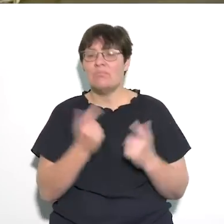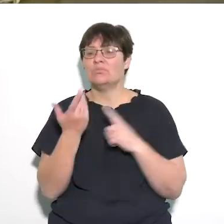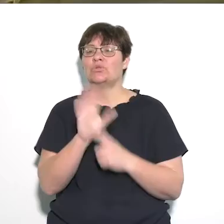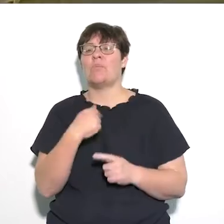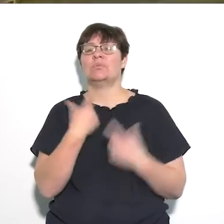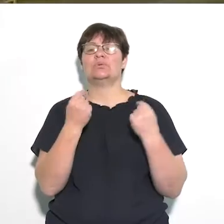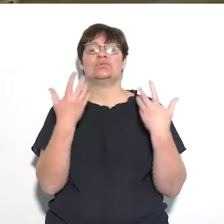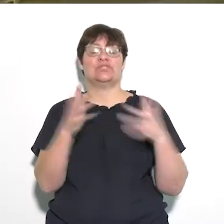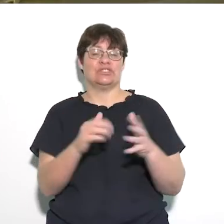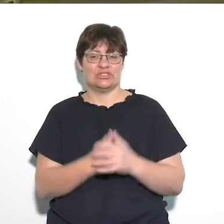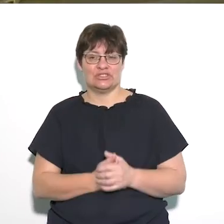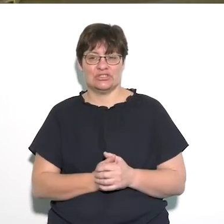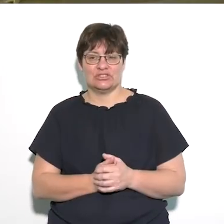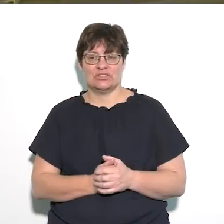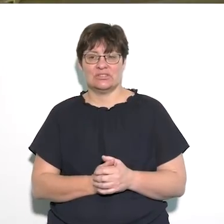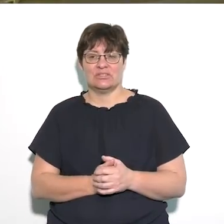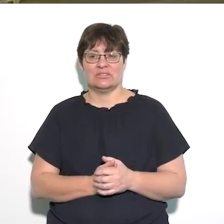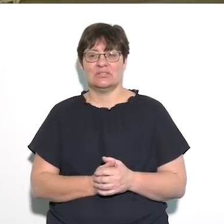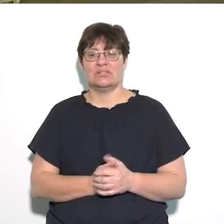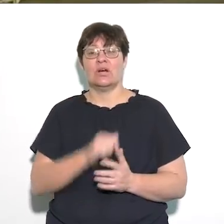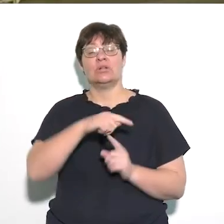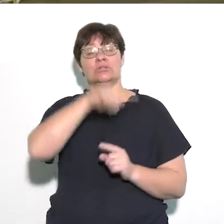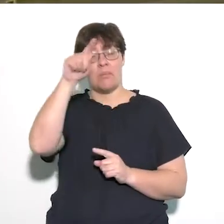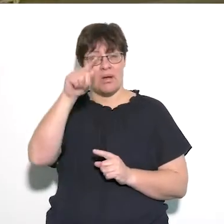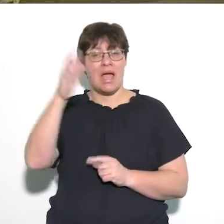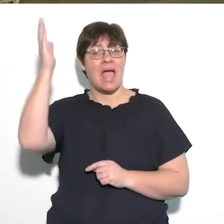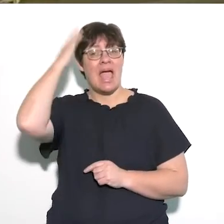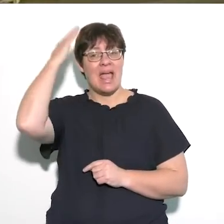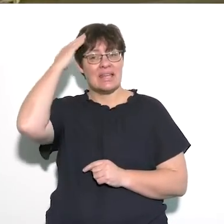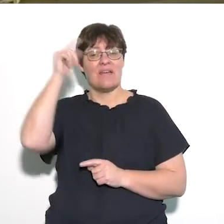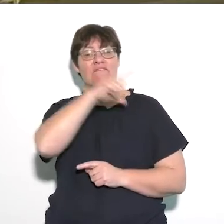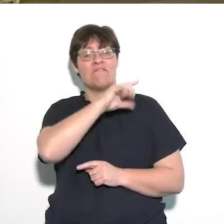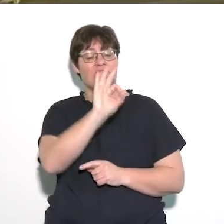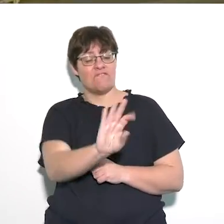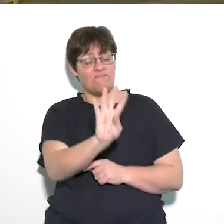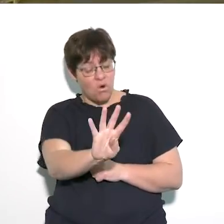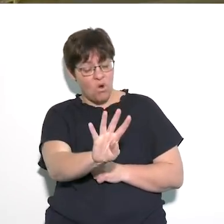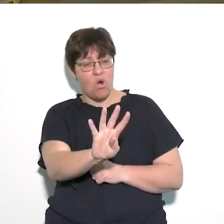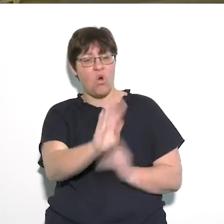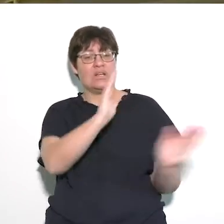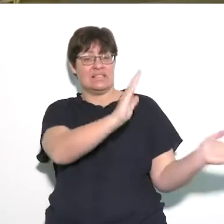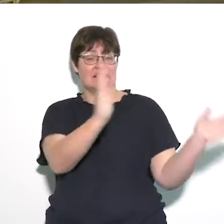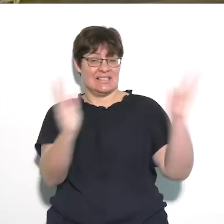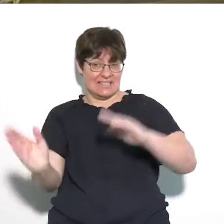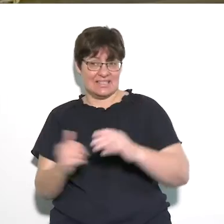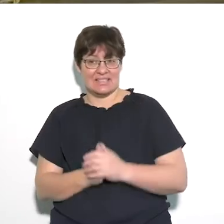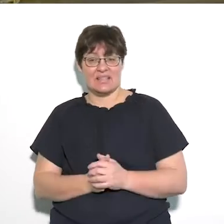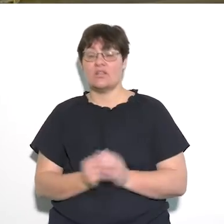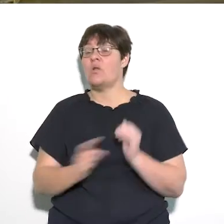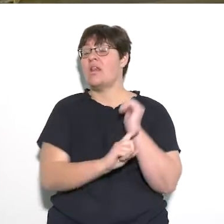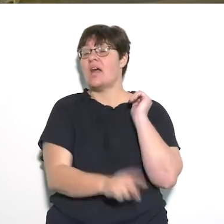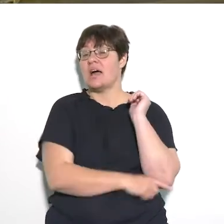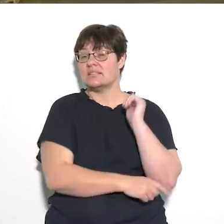that I've done. Okay. And on the top I've written the heading 4 seasons. Now the